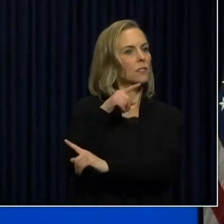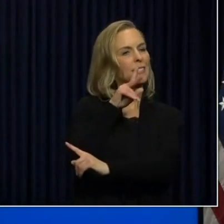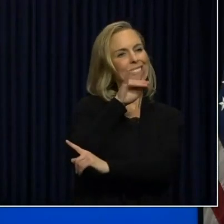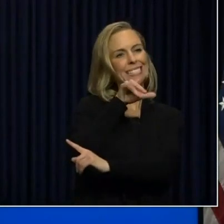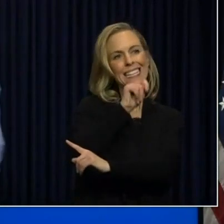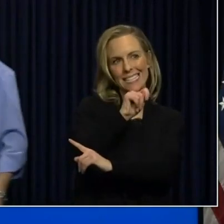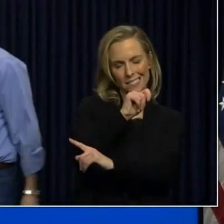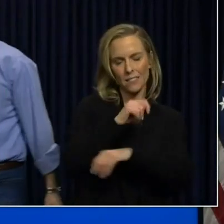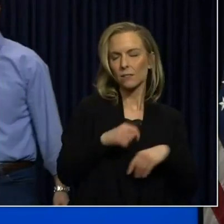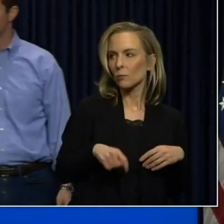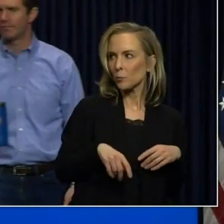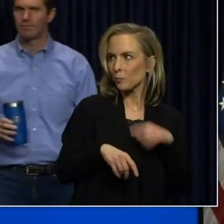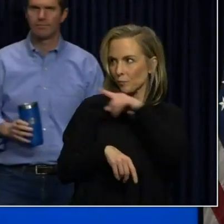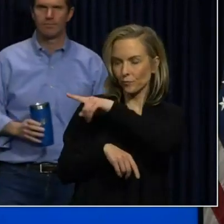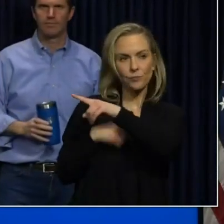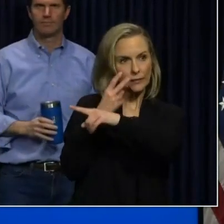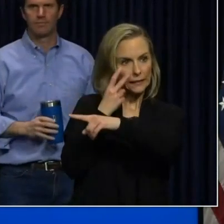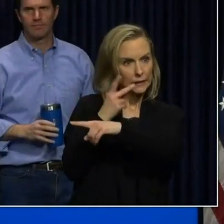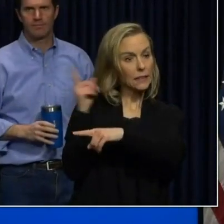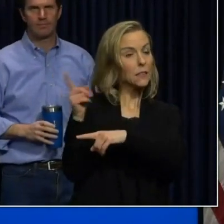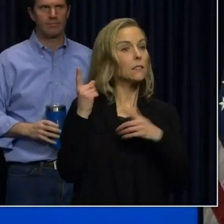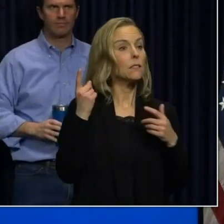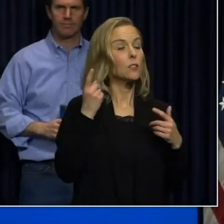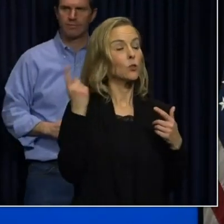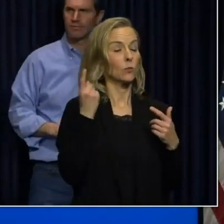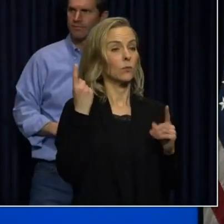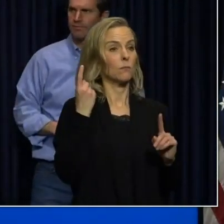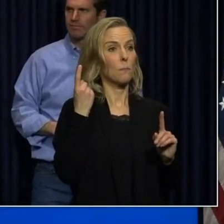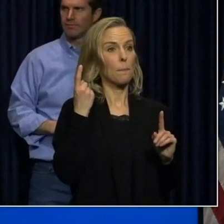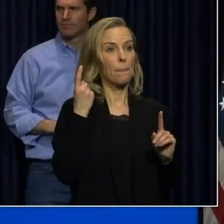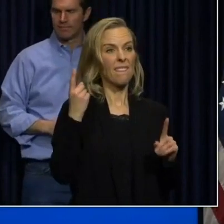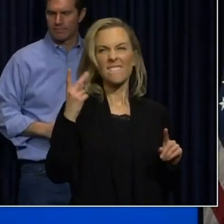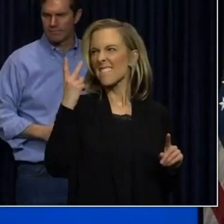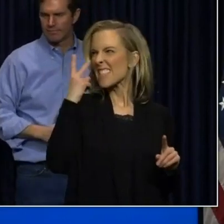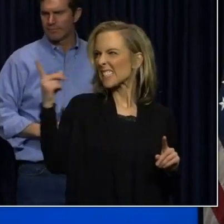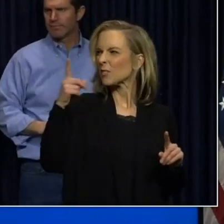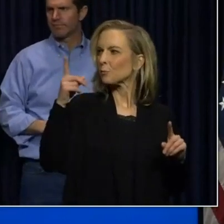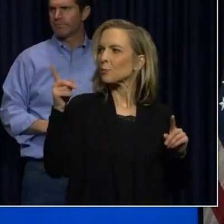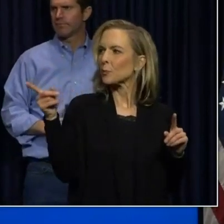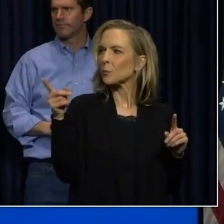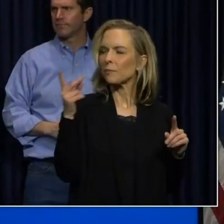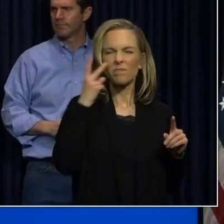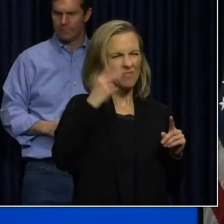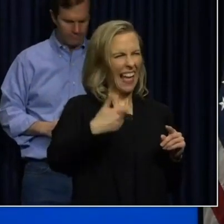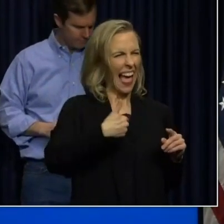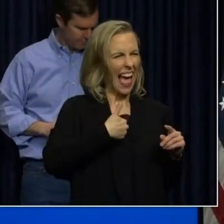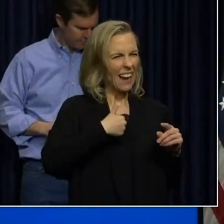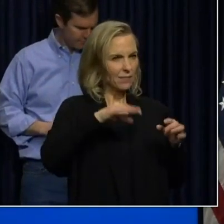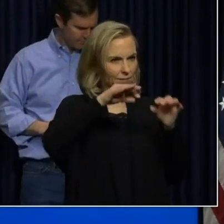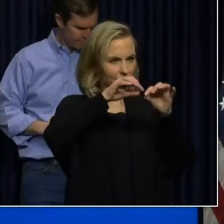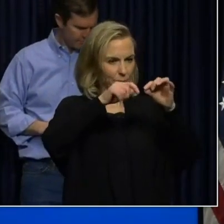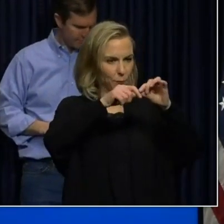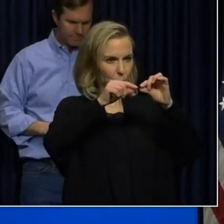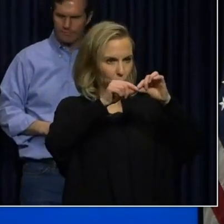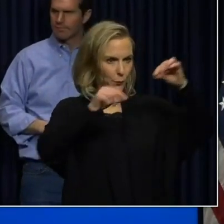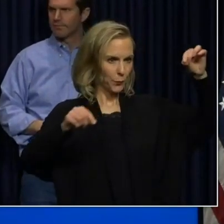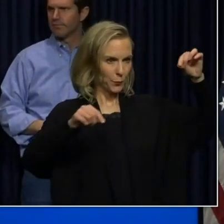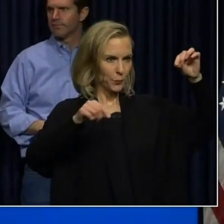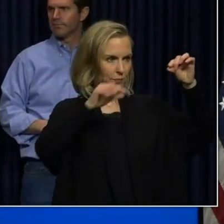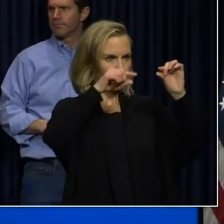thank you. So that's when you go in and someone takes a little vial. You'll see them have that little Q-tip here in the